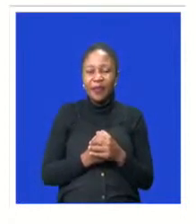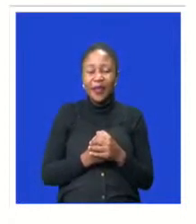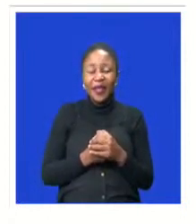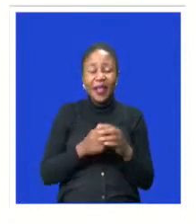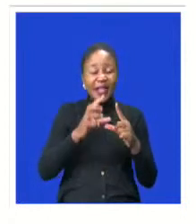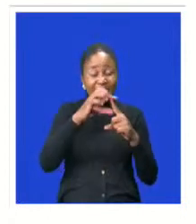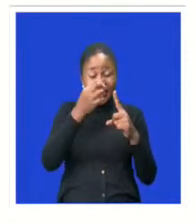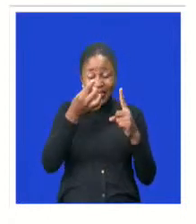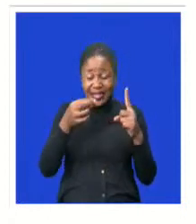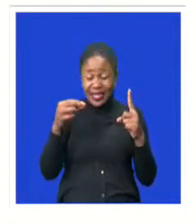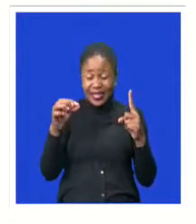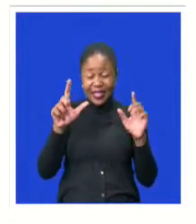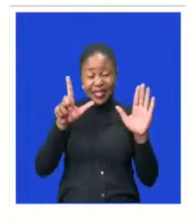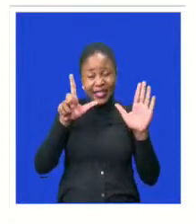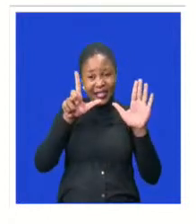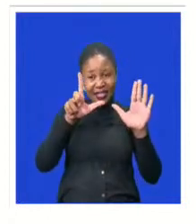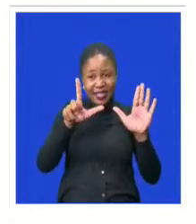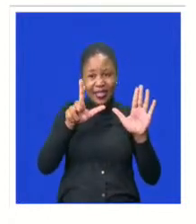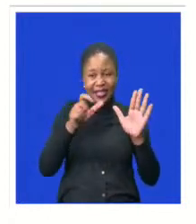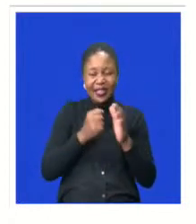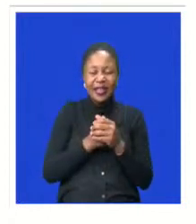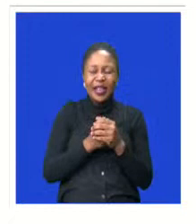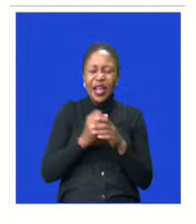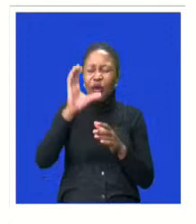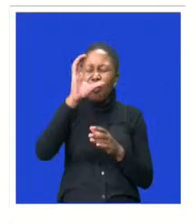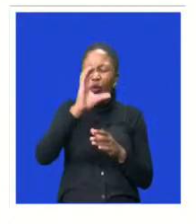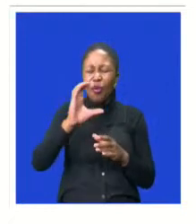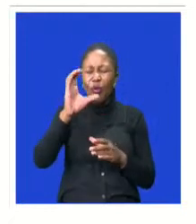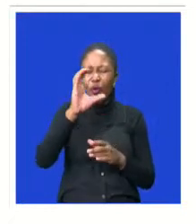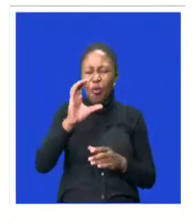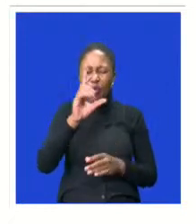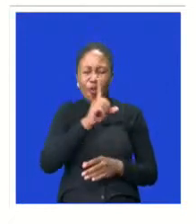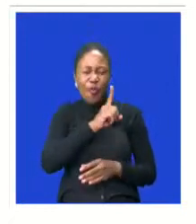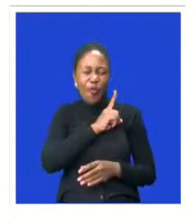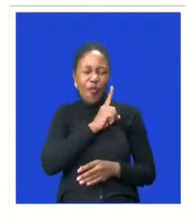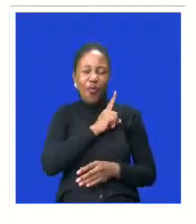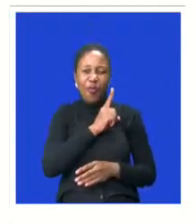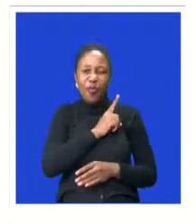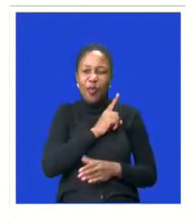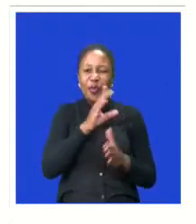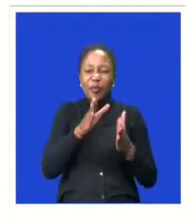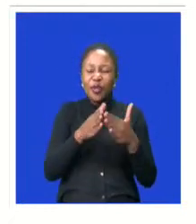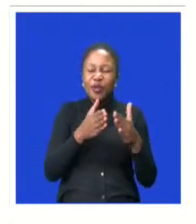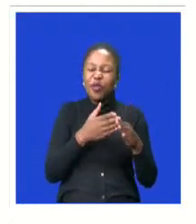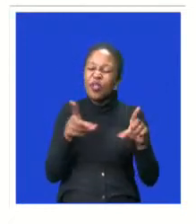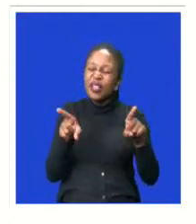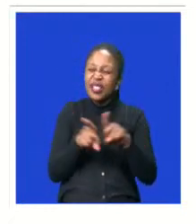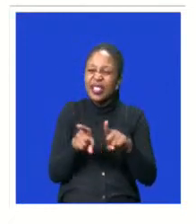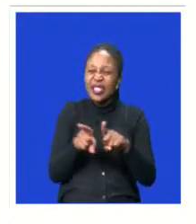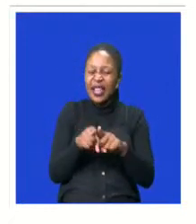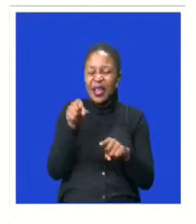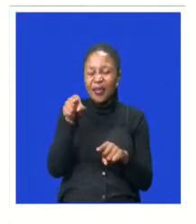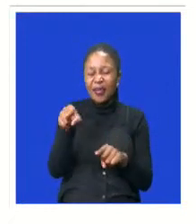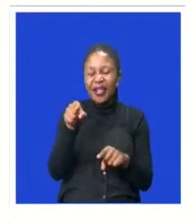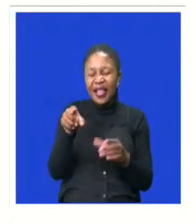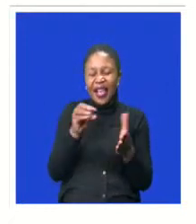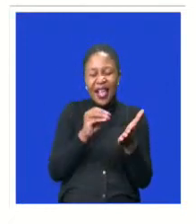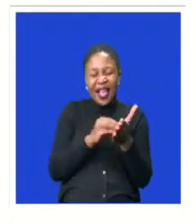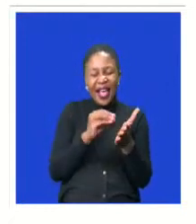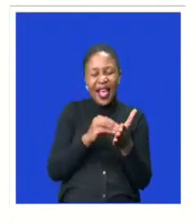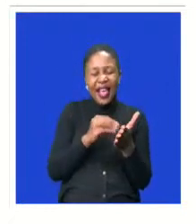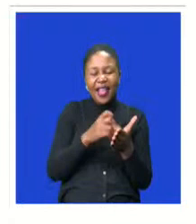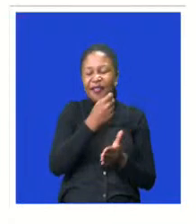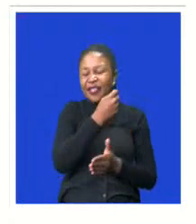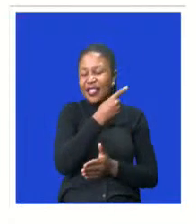Sentence number 7 is a complex sentence because there is a simple sentence and has been joined